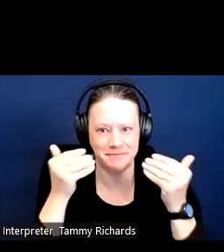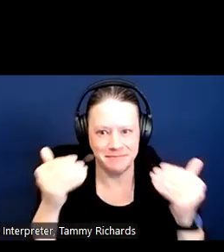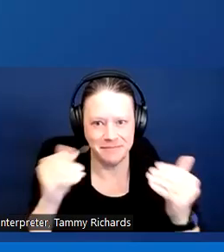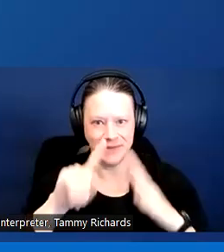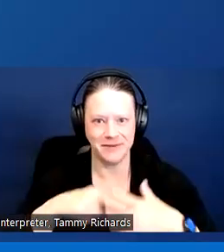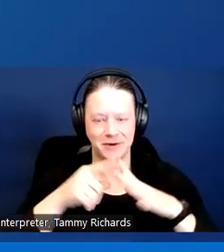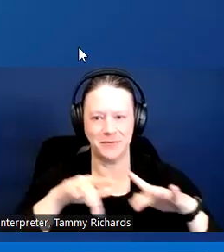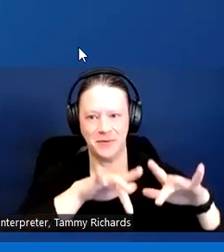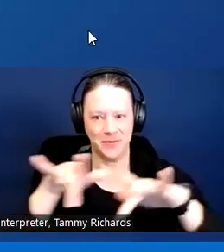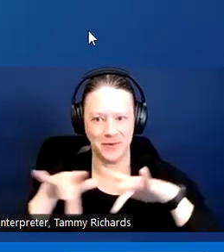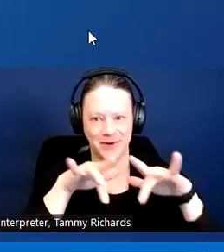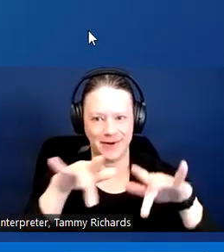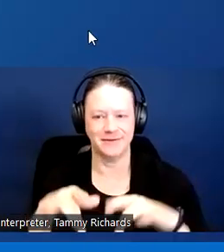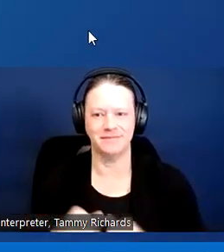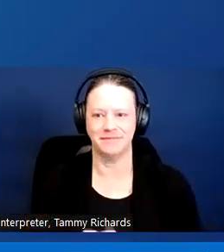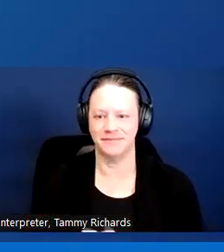Recording.